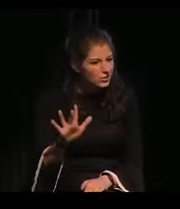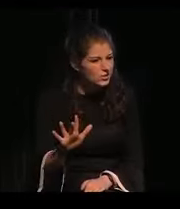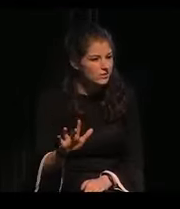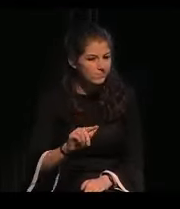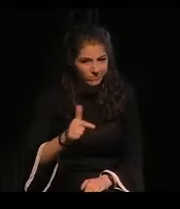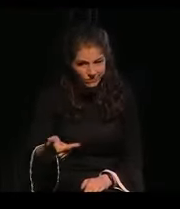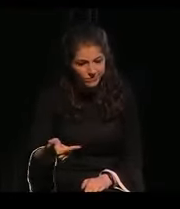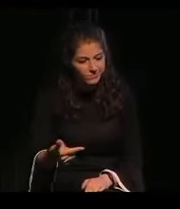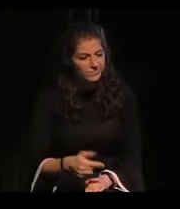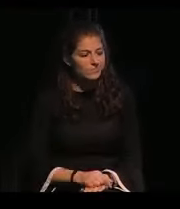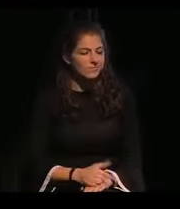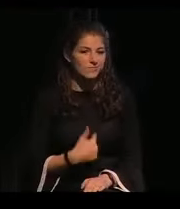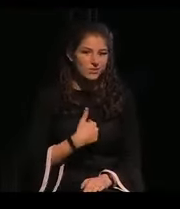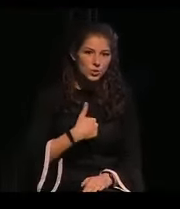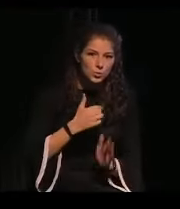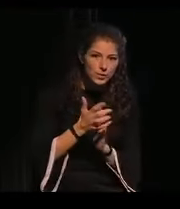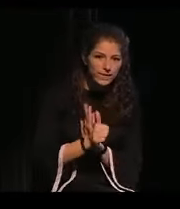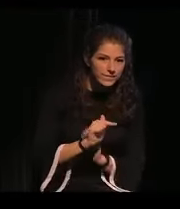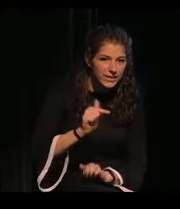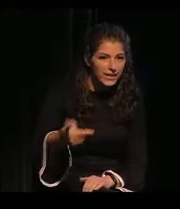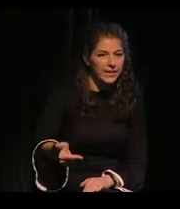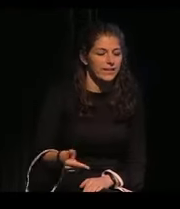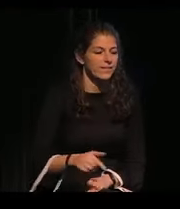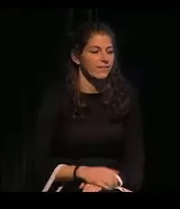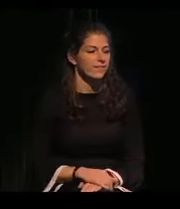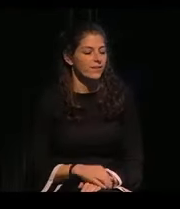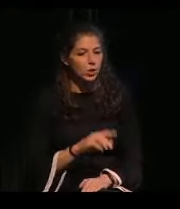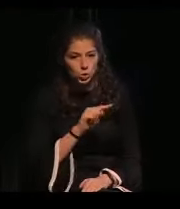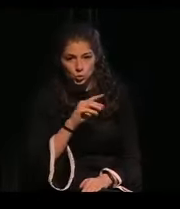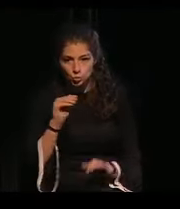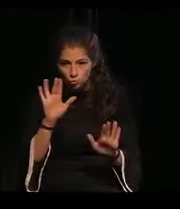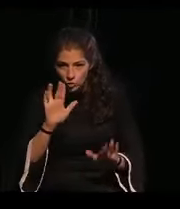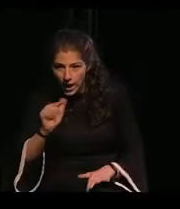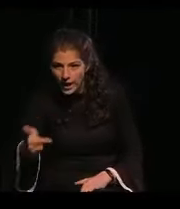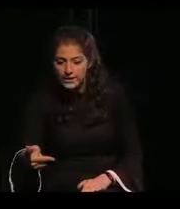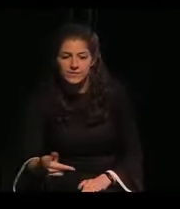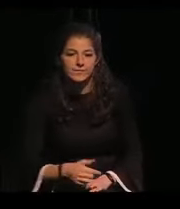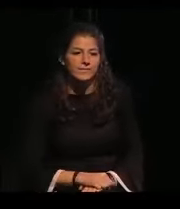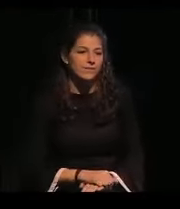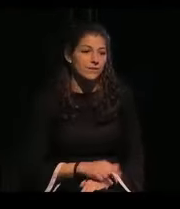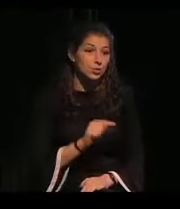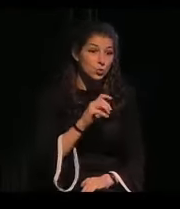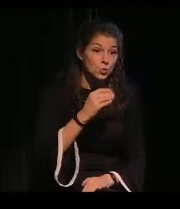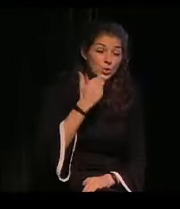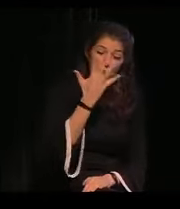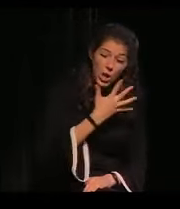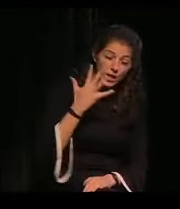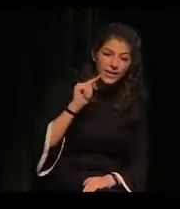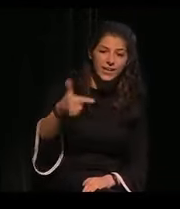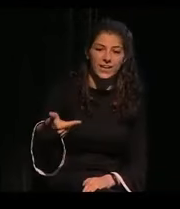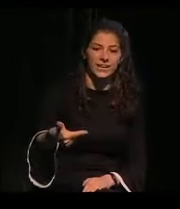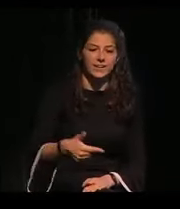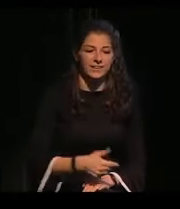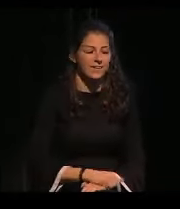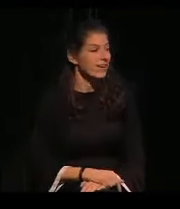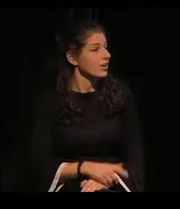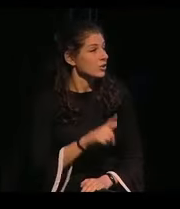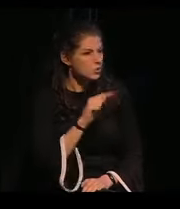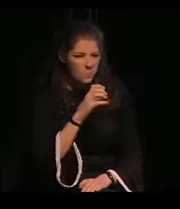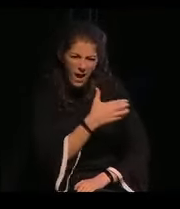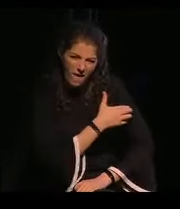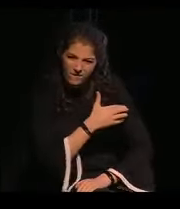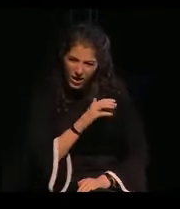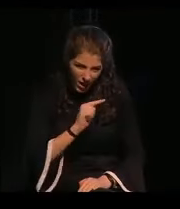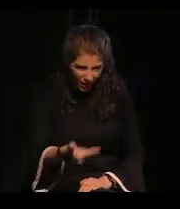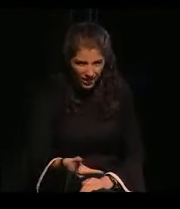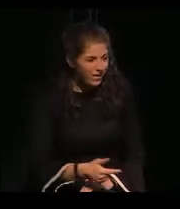too intelligent. You're too gifted. I'm too gifted. You're too great. I'm too great. You're too good looking. And you're too